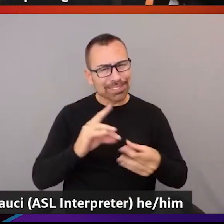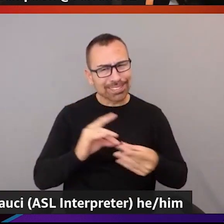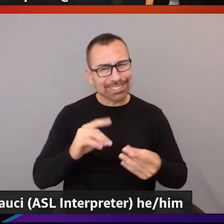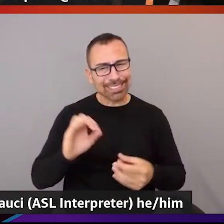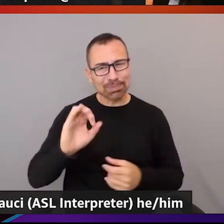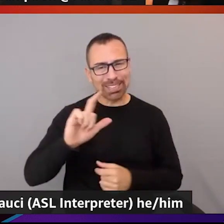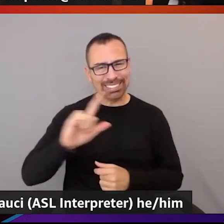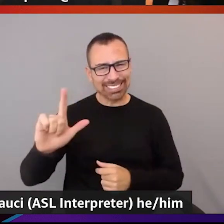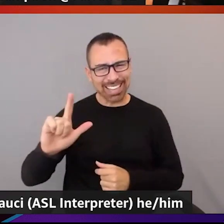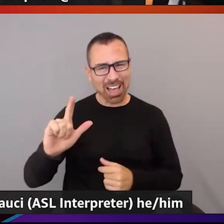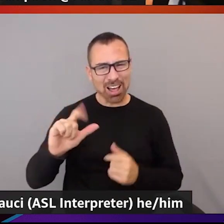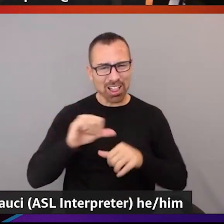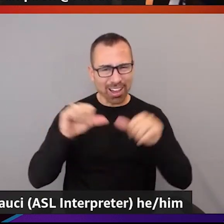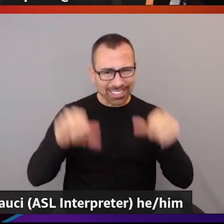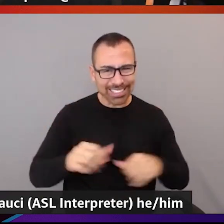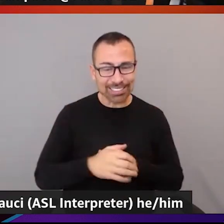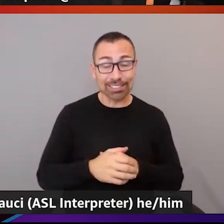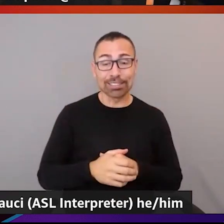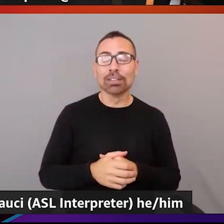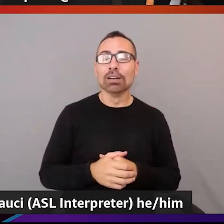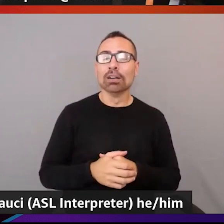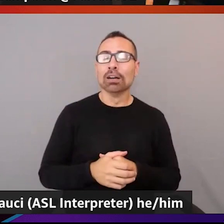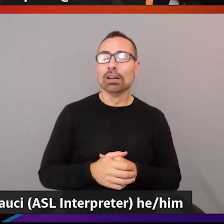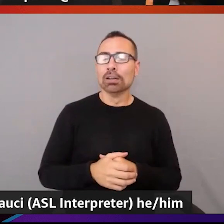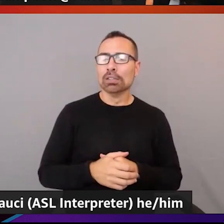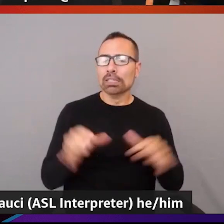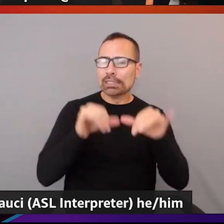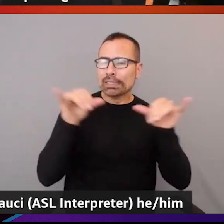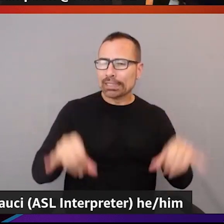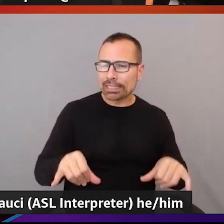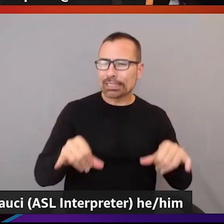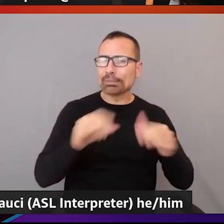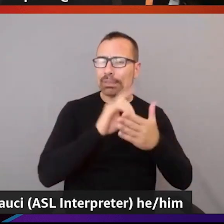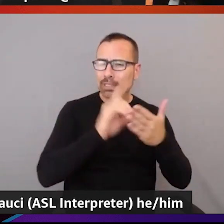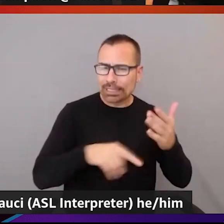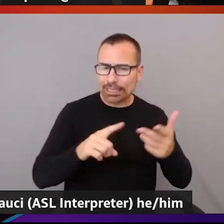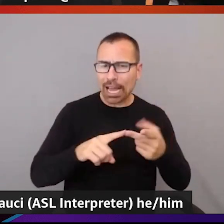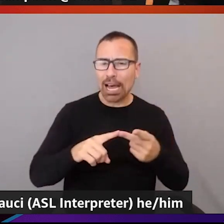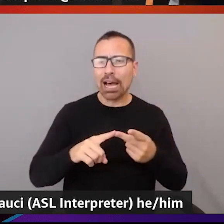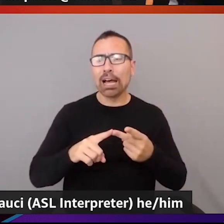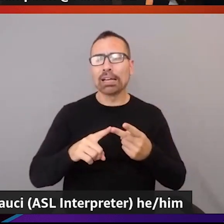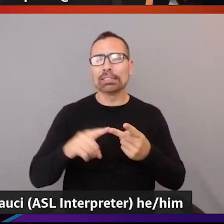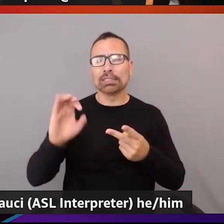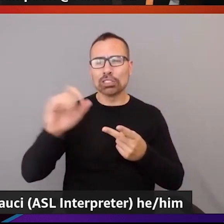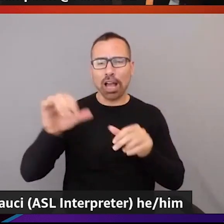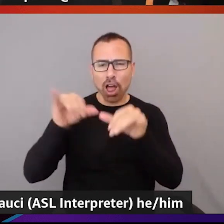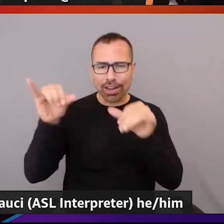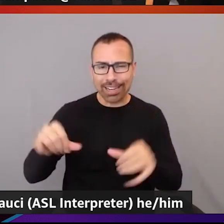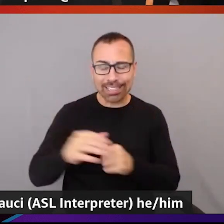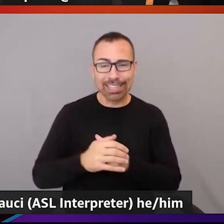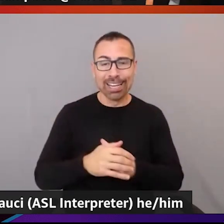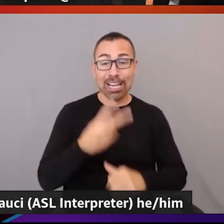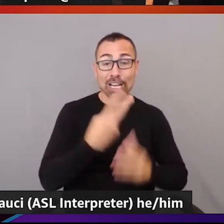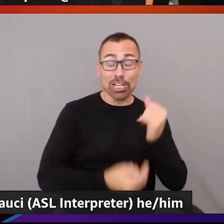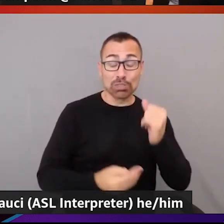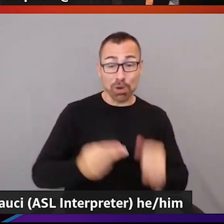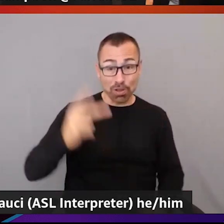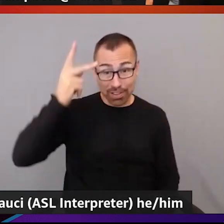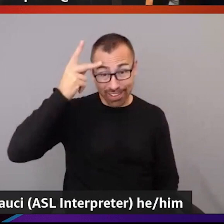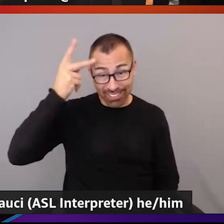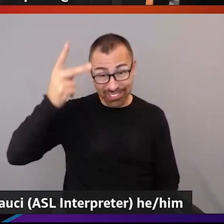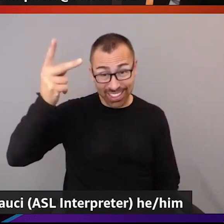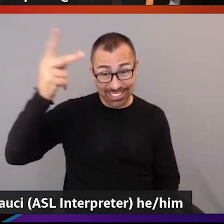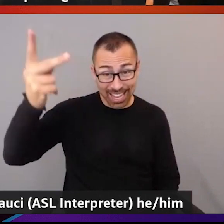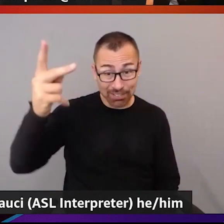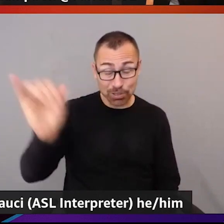systems design, architecture, it's almost just as philosophical as it is technical, right? Like you have that cell architecture is not